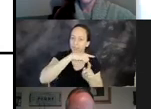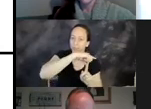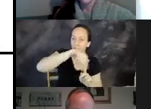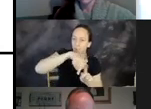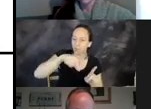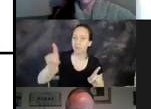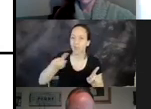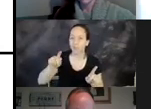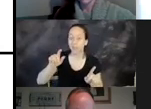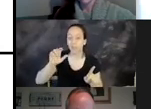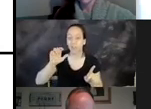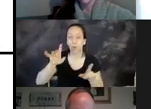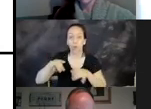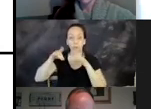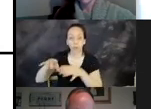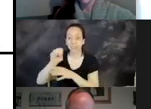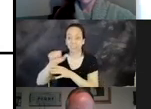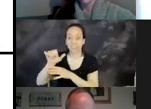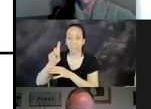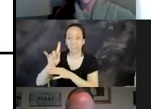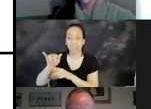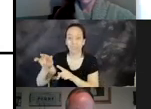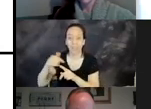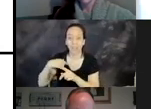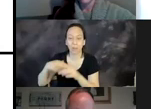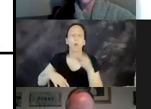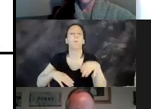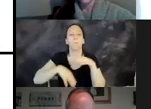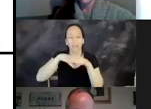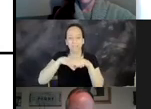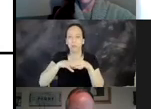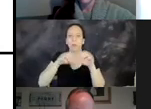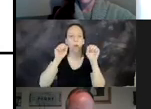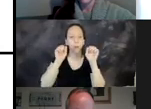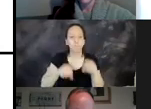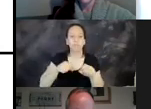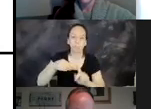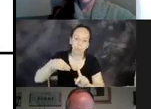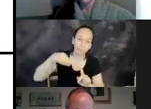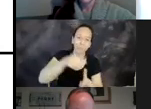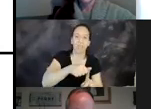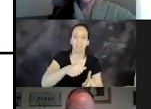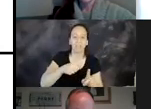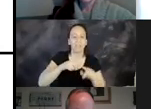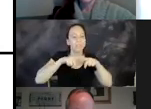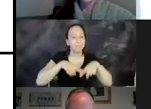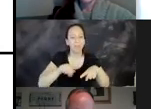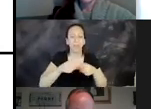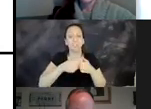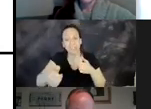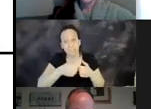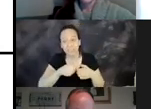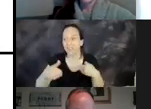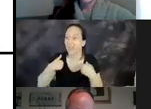fare system-wide on Sundays and a maximum fare charged per week based on the maximum distance traveled in a week. And they have other unique ways